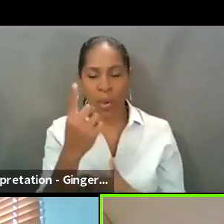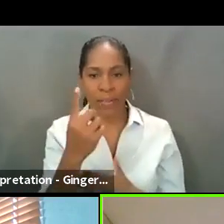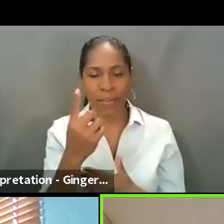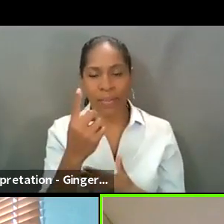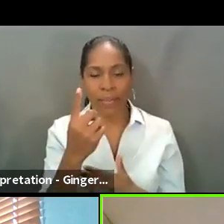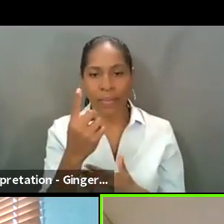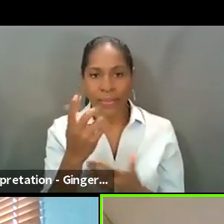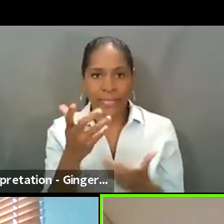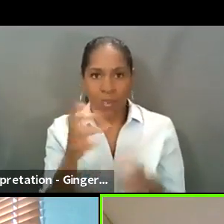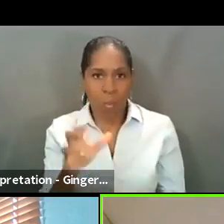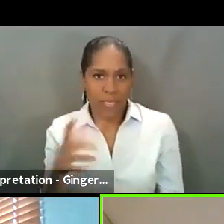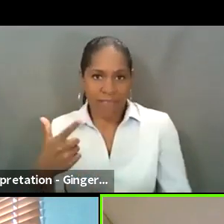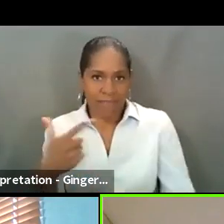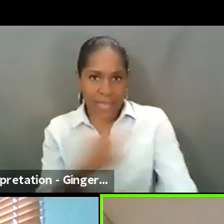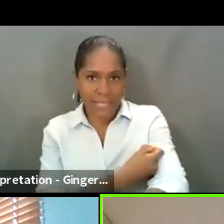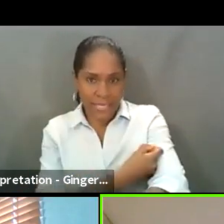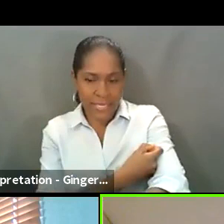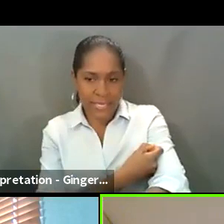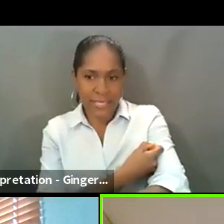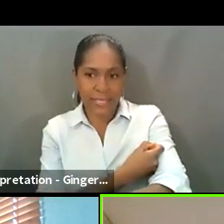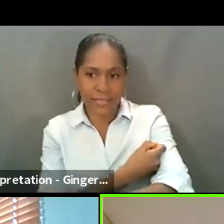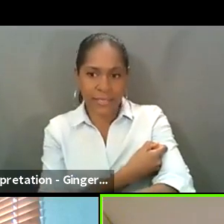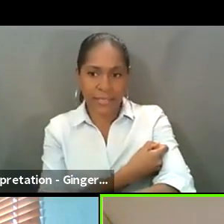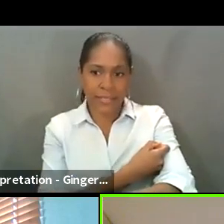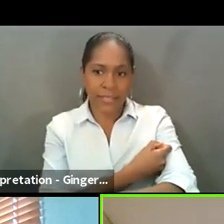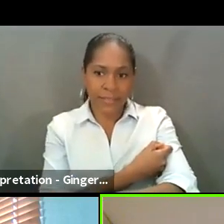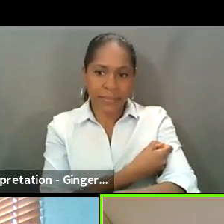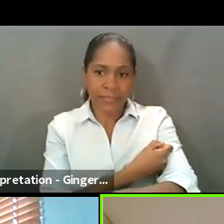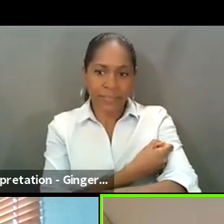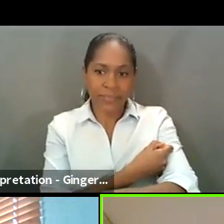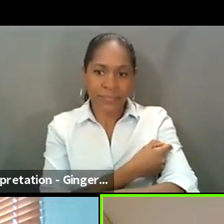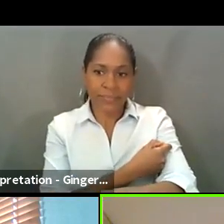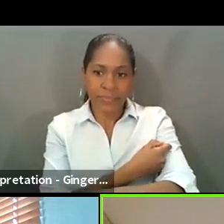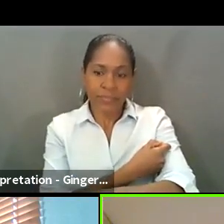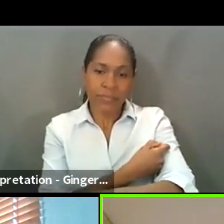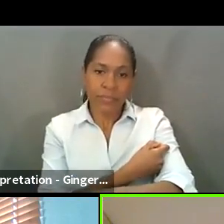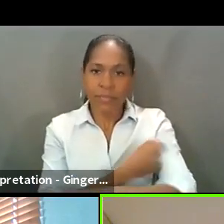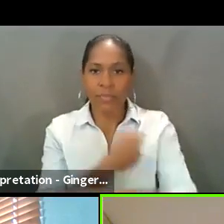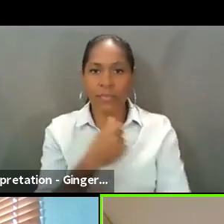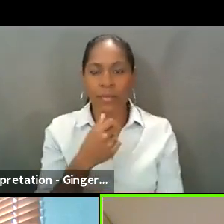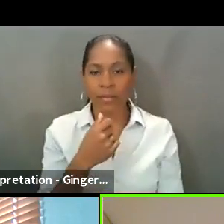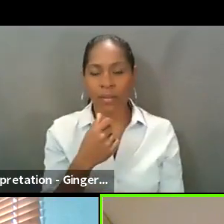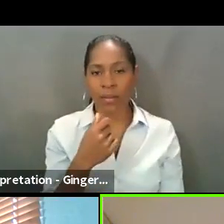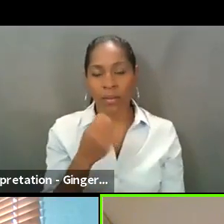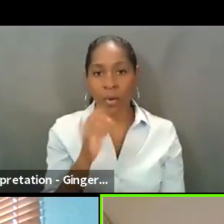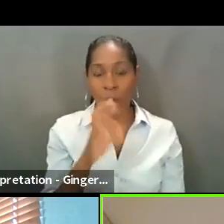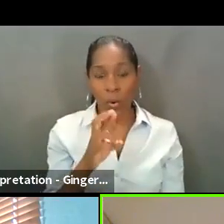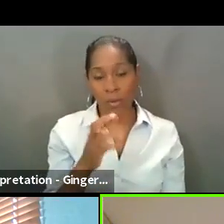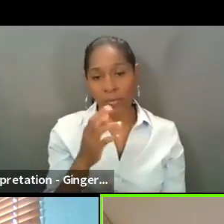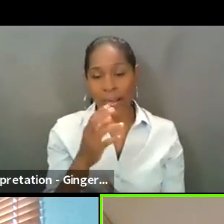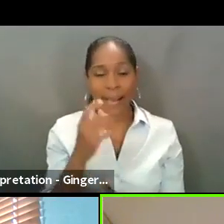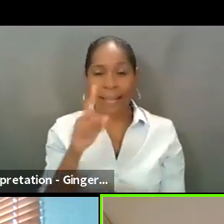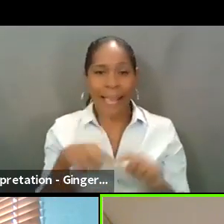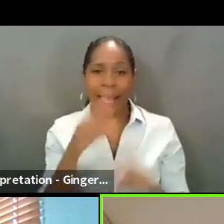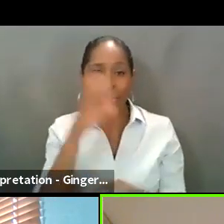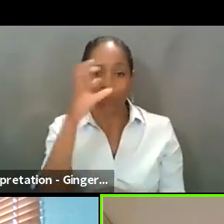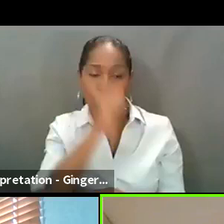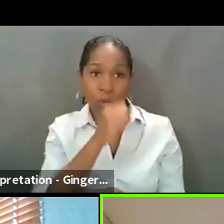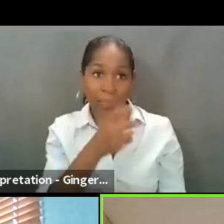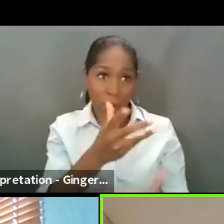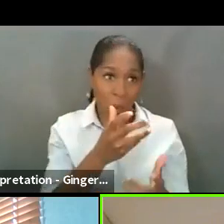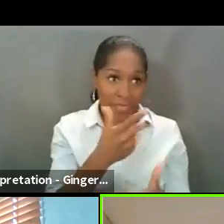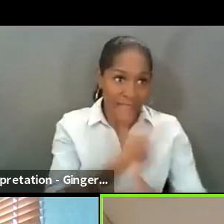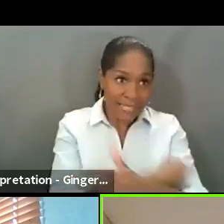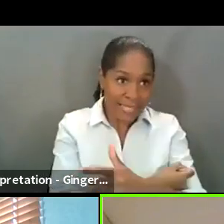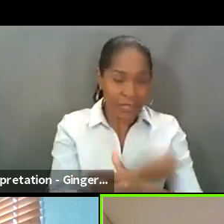doesn't want to get the vaccine. At the same time, I can't make an assumption that they don't want to get the vaccine. I need to just have open ears